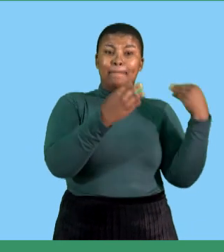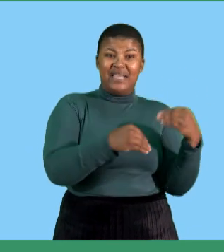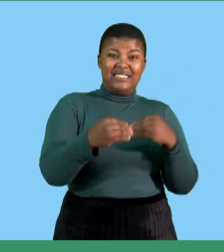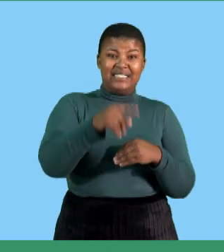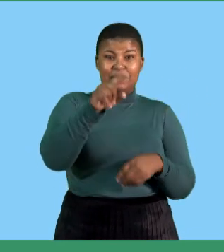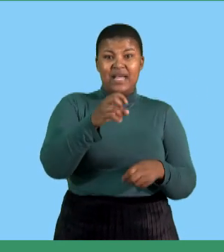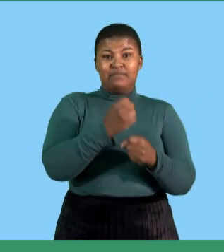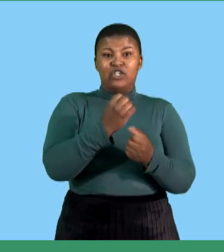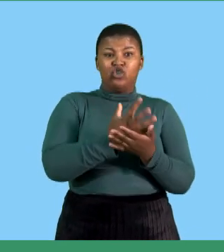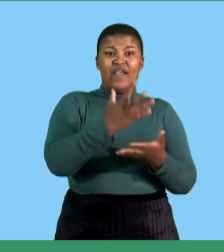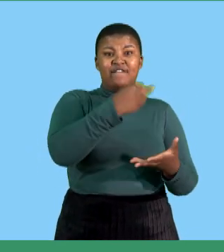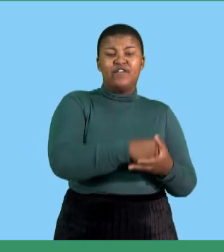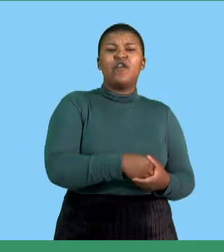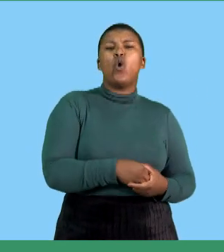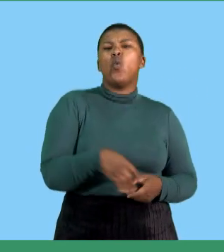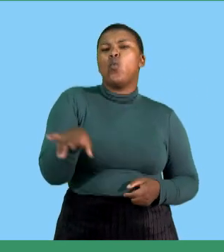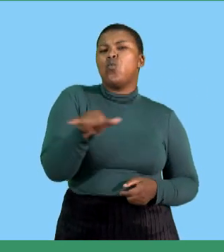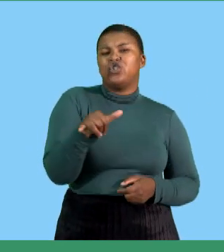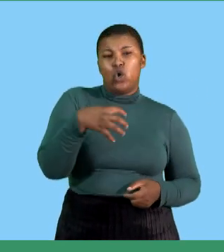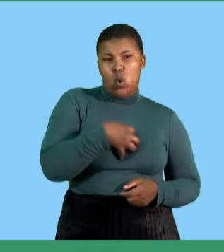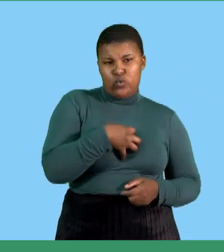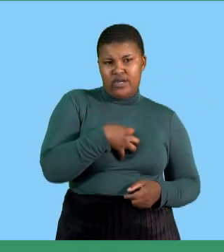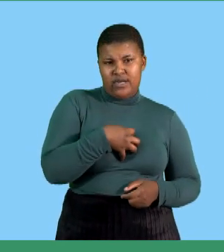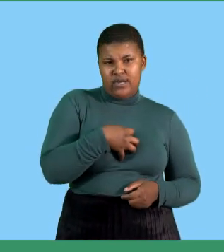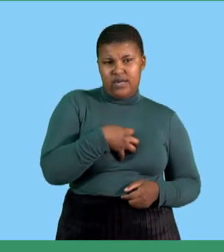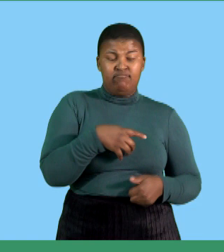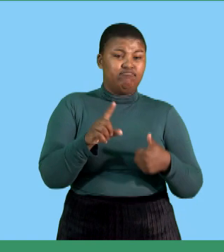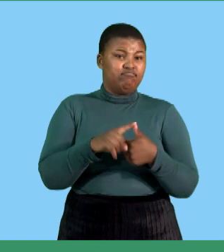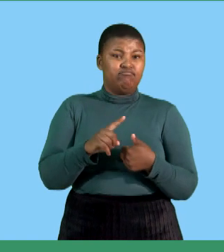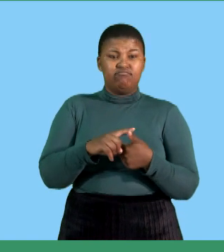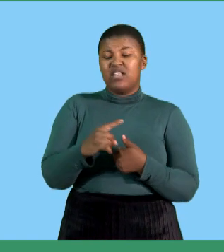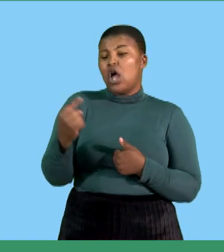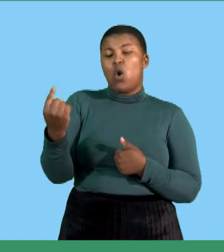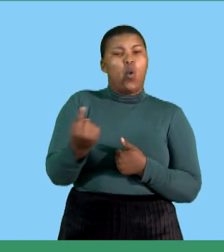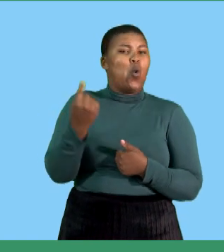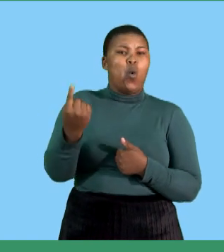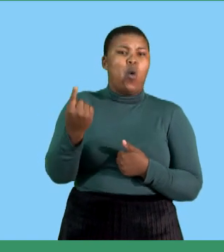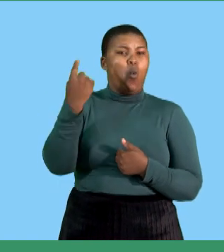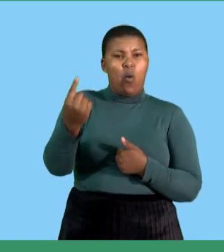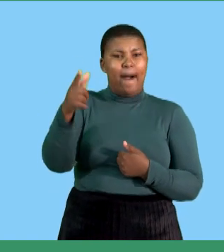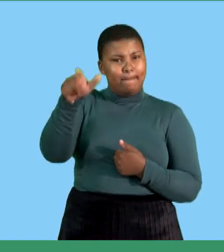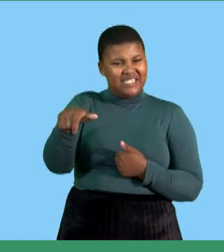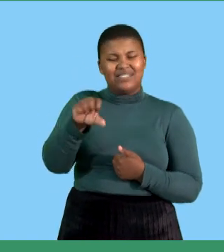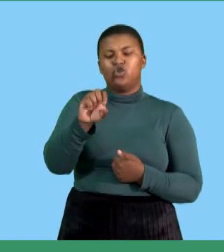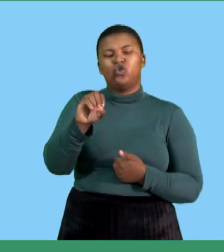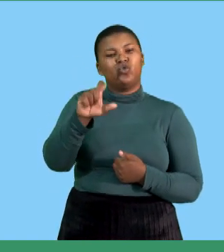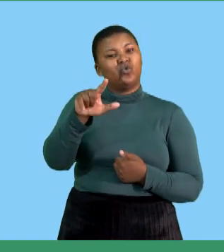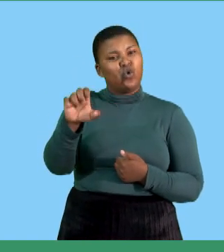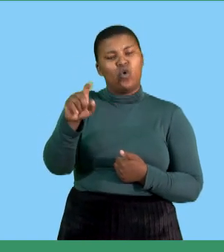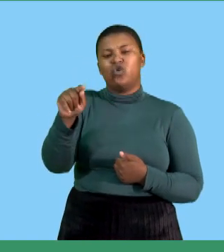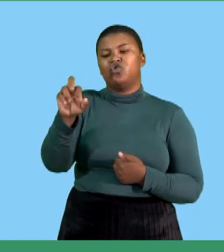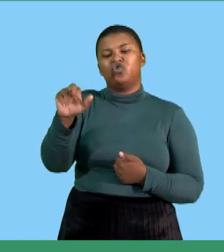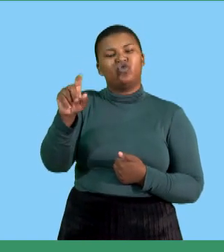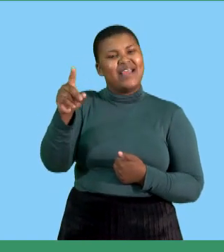should include the type of ownership, such as we've got sole traders, whereby it's only owned by one person, and then we've